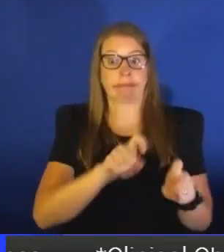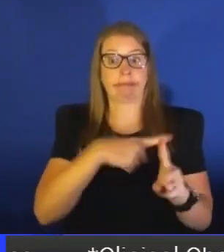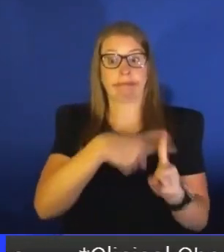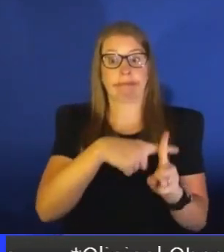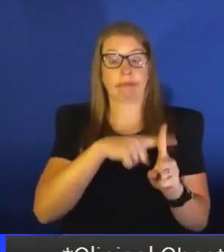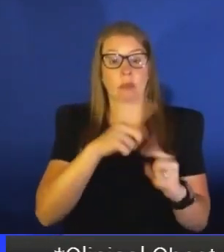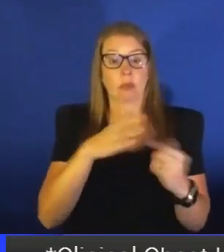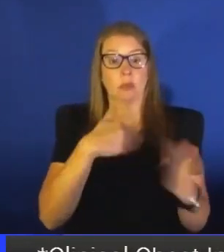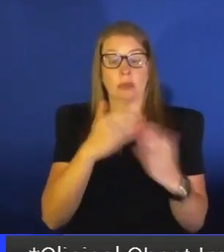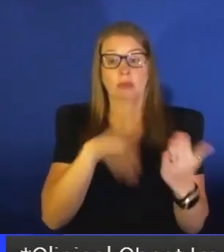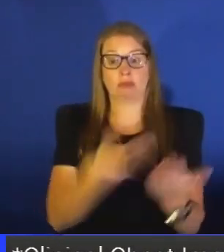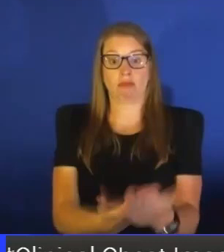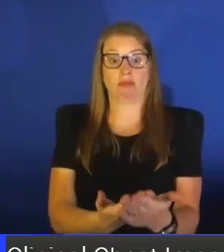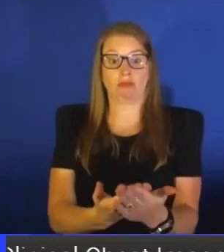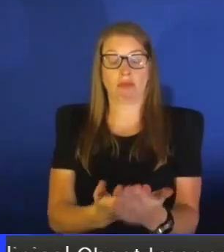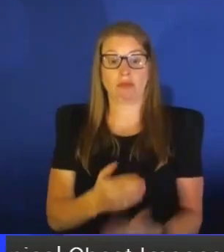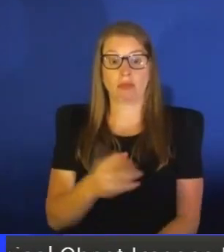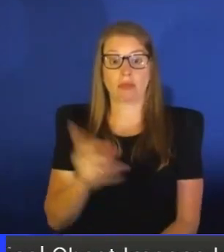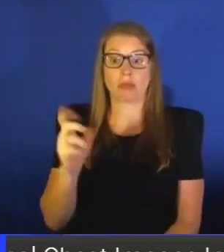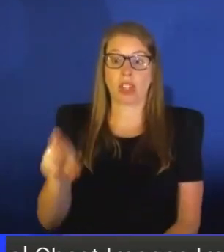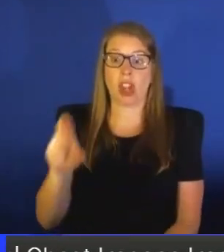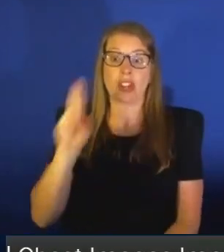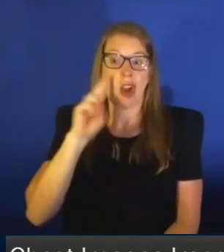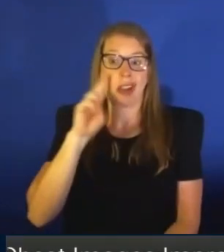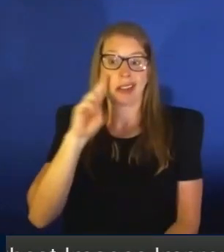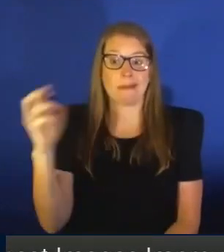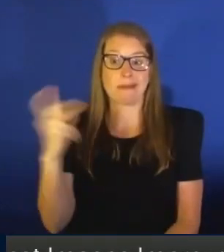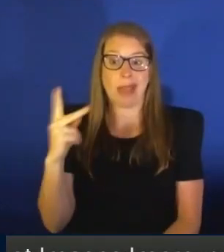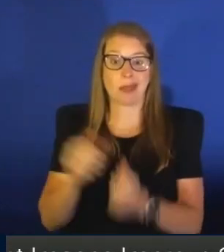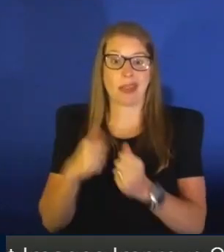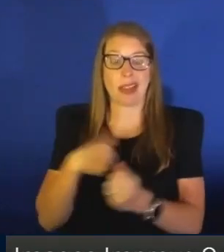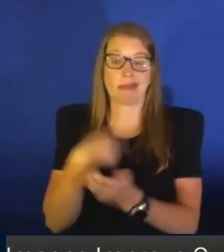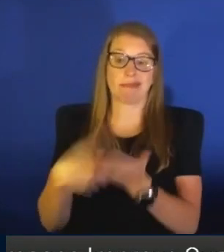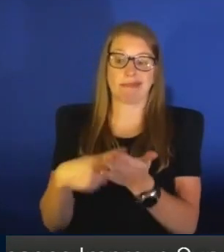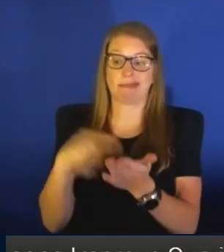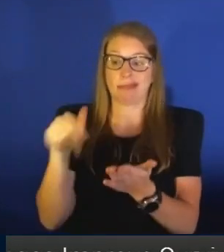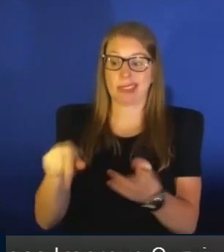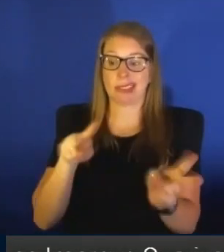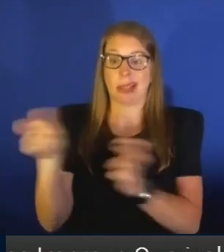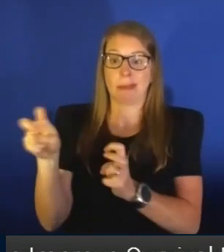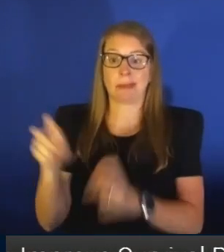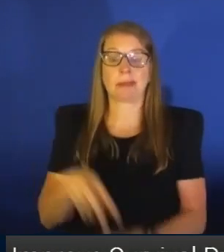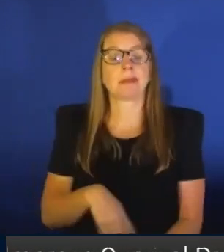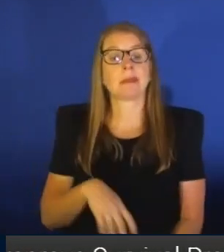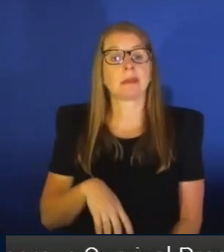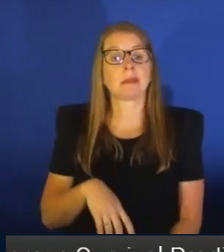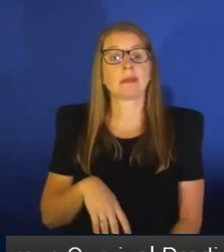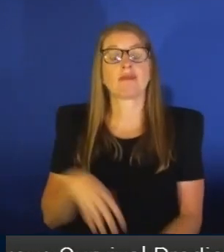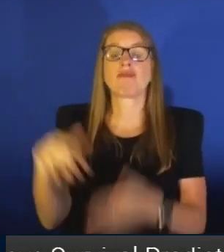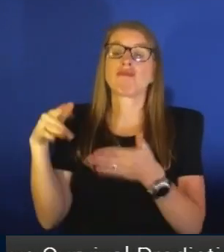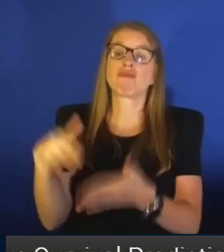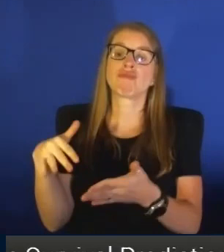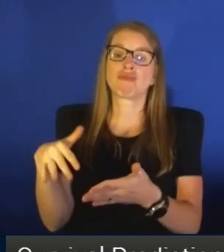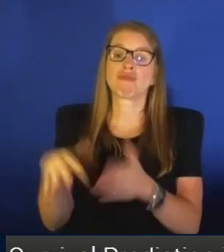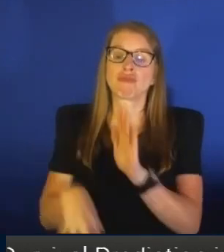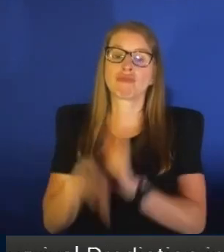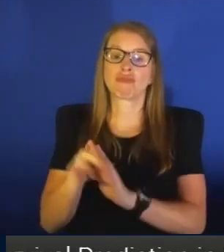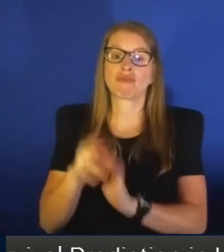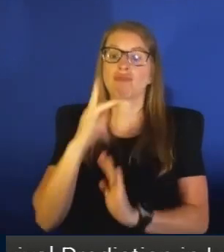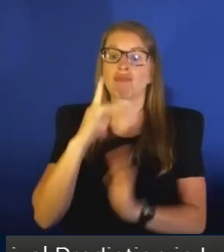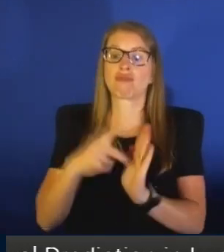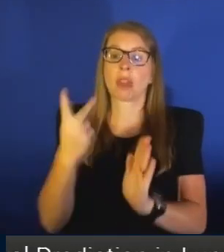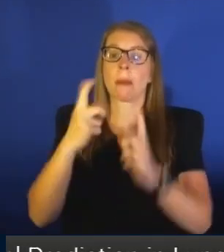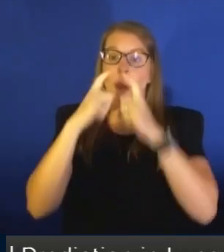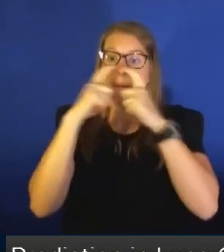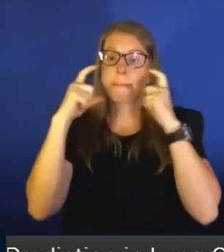to talk more about this, of course, is Dr. Hawkinson back with us. And let's start with a study, a couple things that finds that double masking does